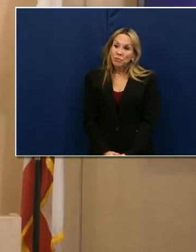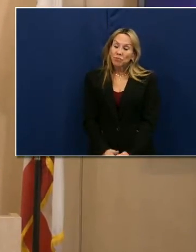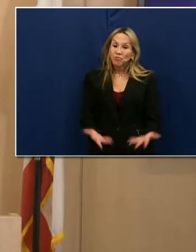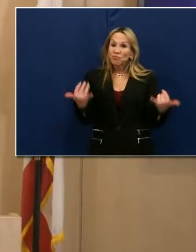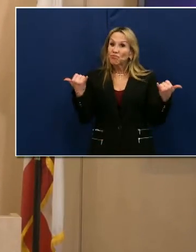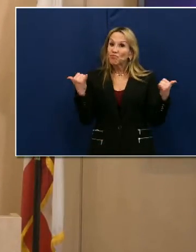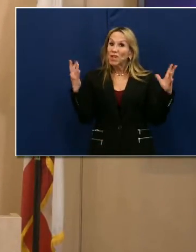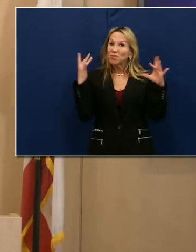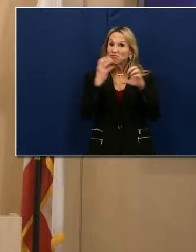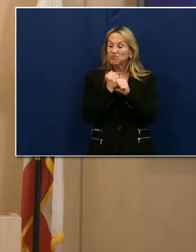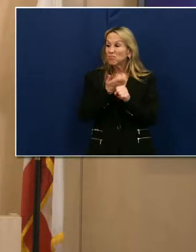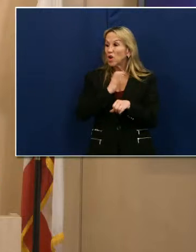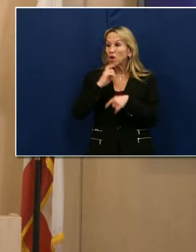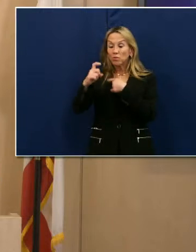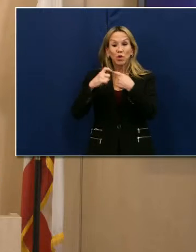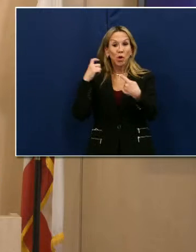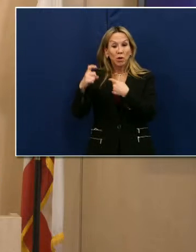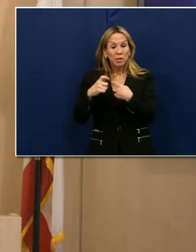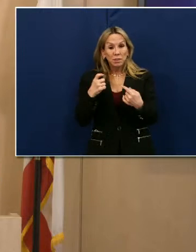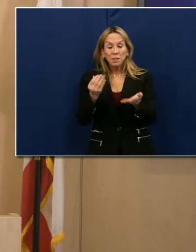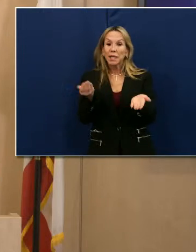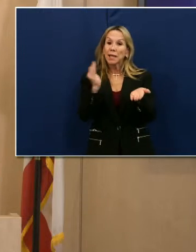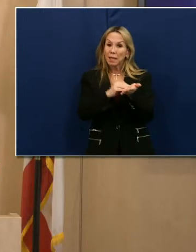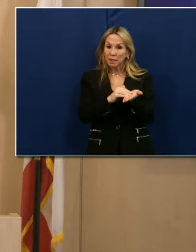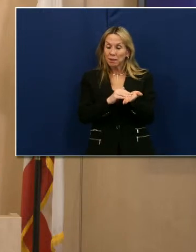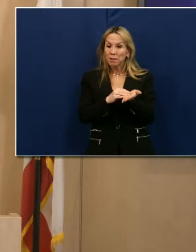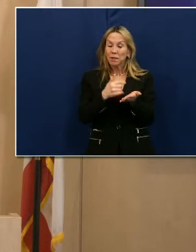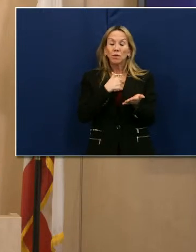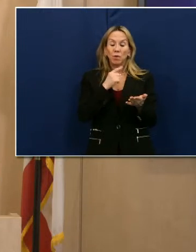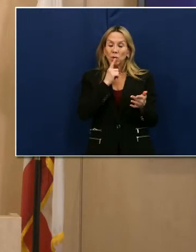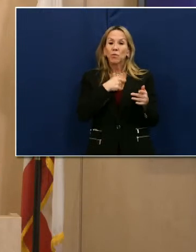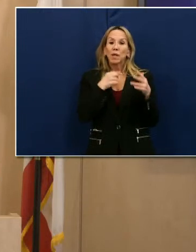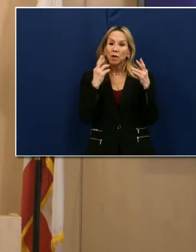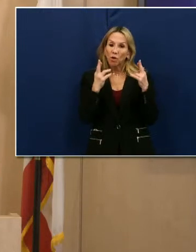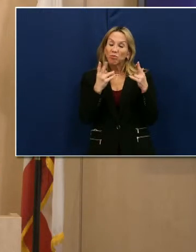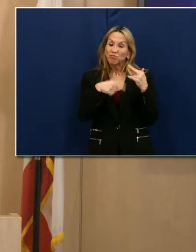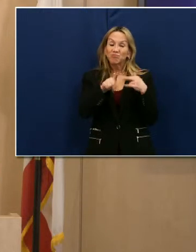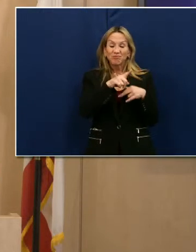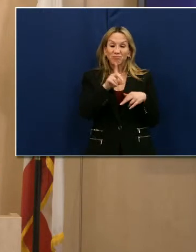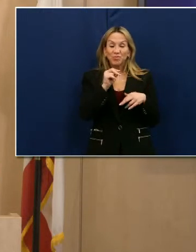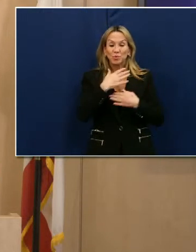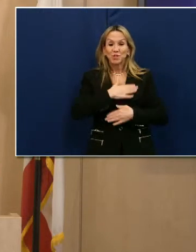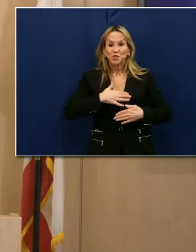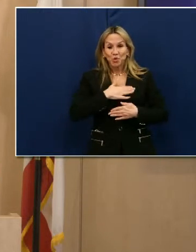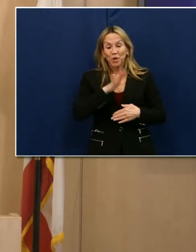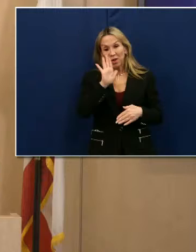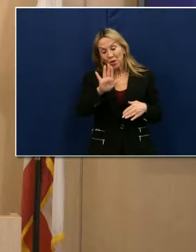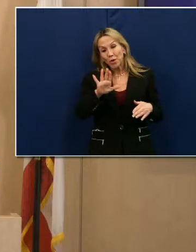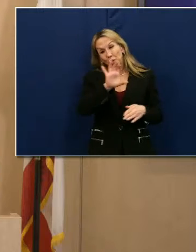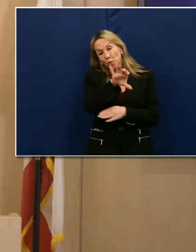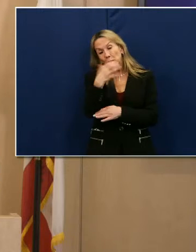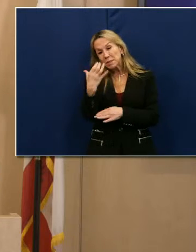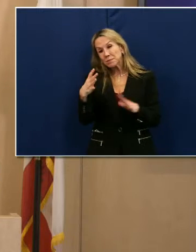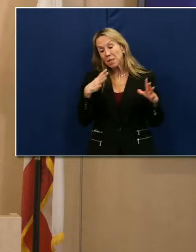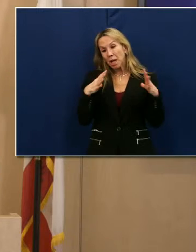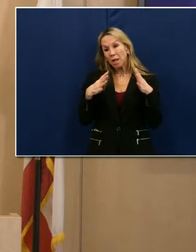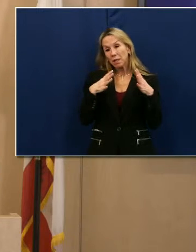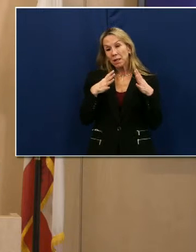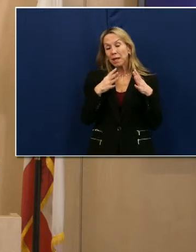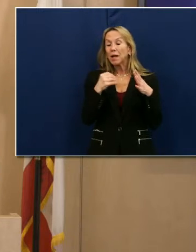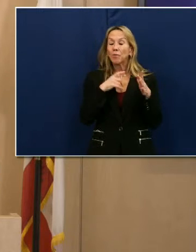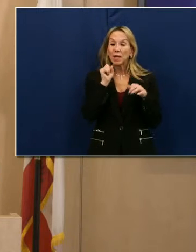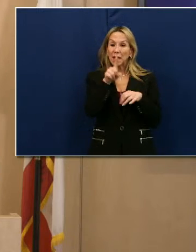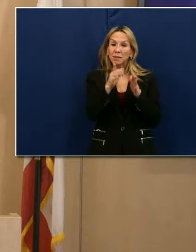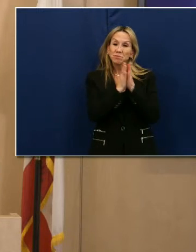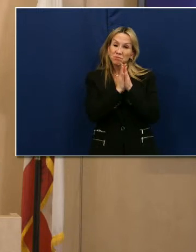Well, that completes our calls for today. Again, we certainly hope everybody enjoys the Christmas holiday, but we also please ask